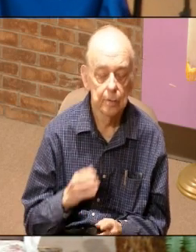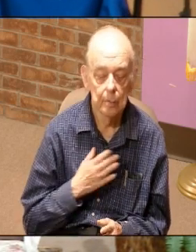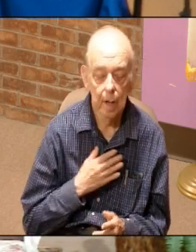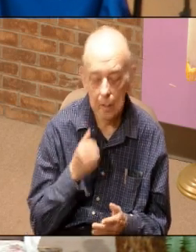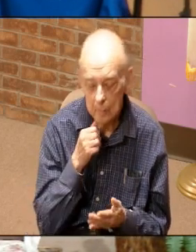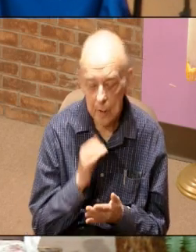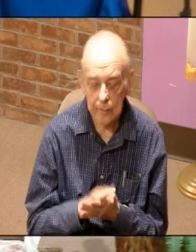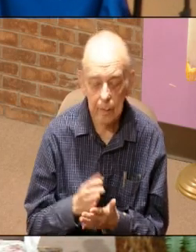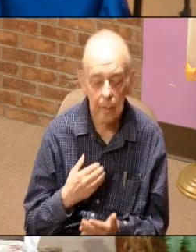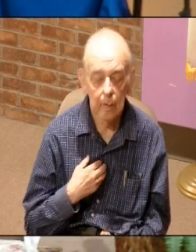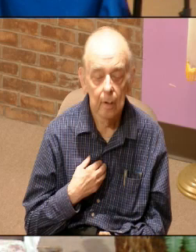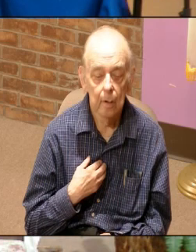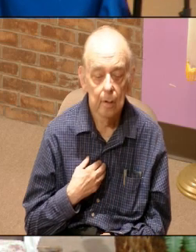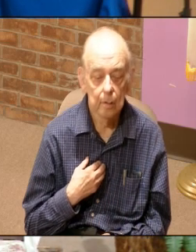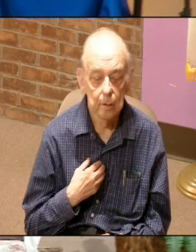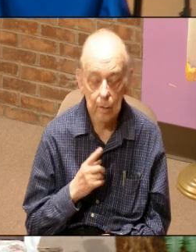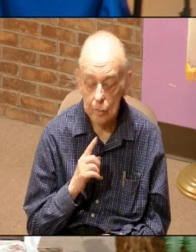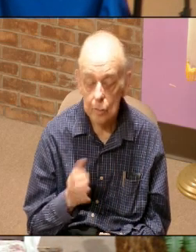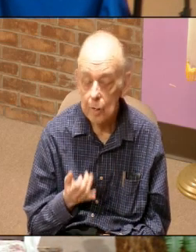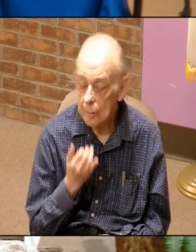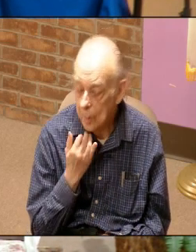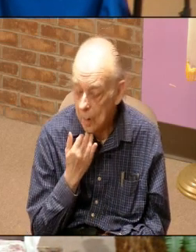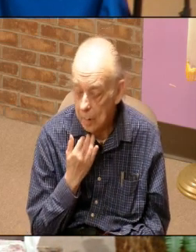which was absolutely wrong.